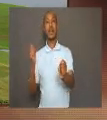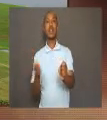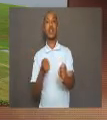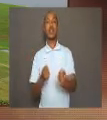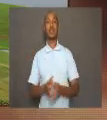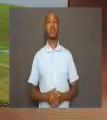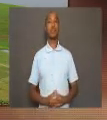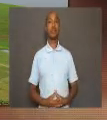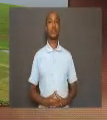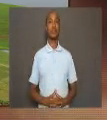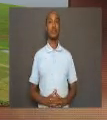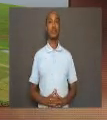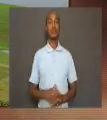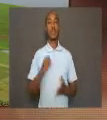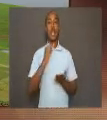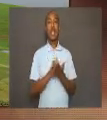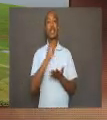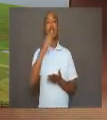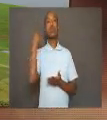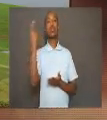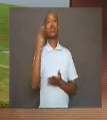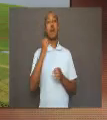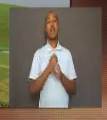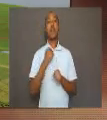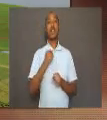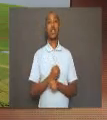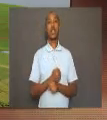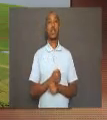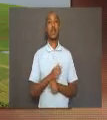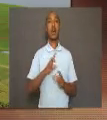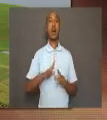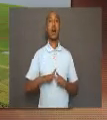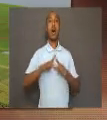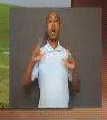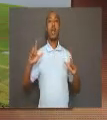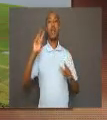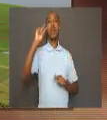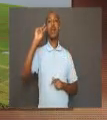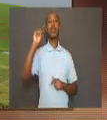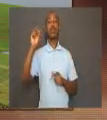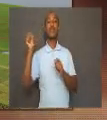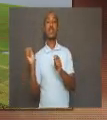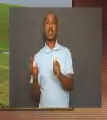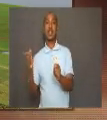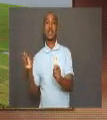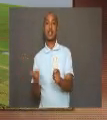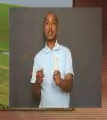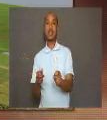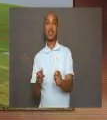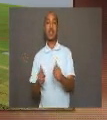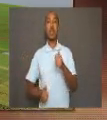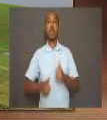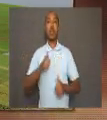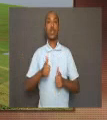purposes. It is used to manufacture high nitrogen fertilizer,